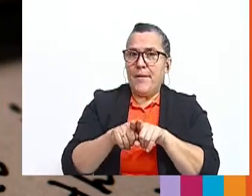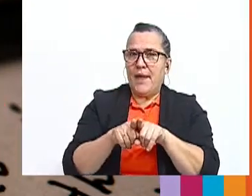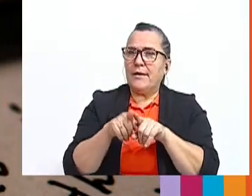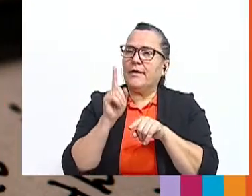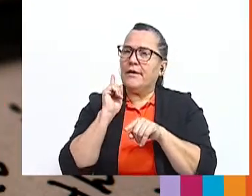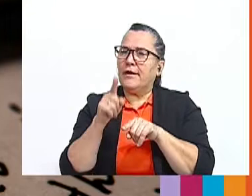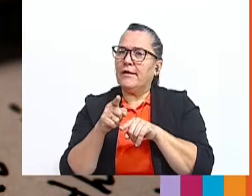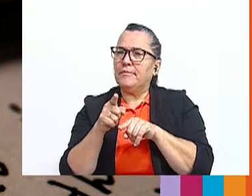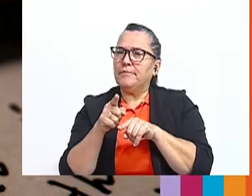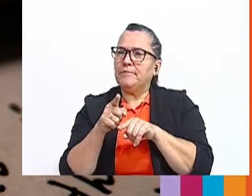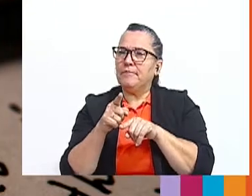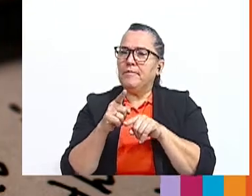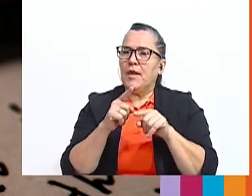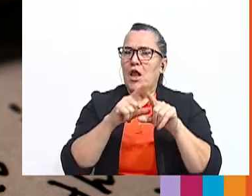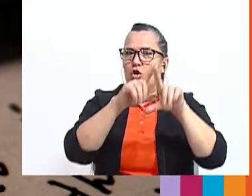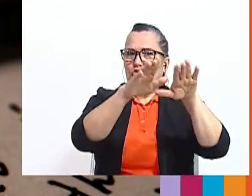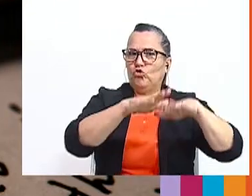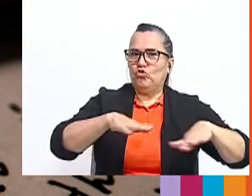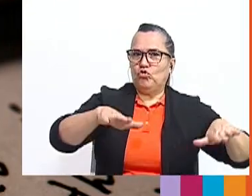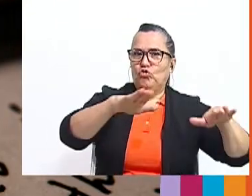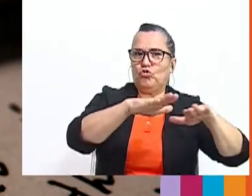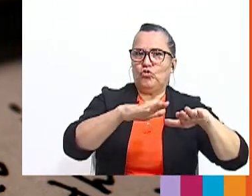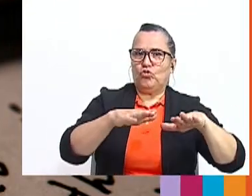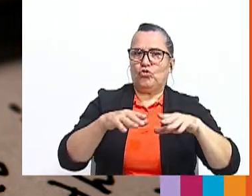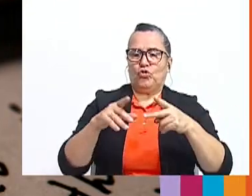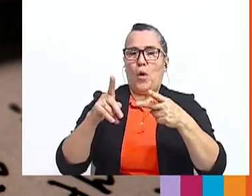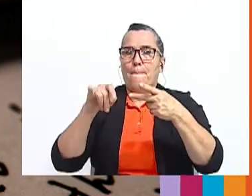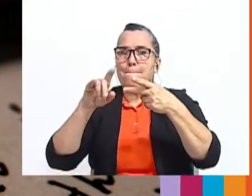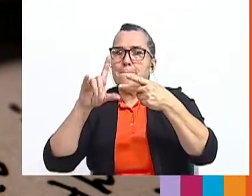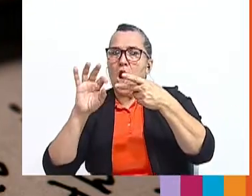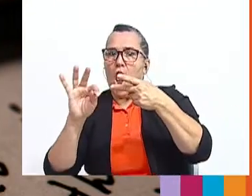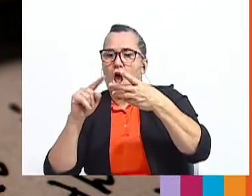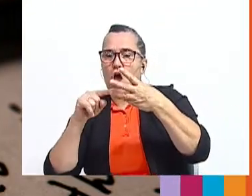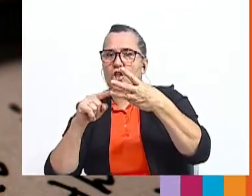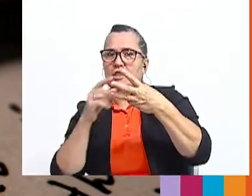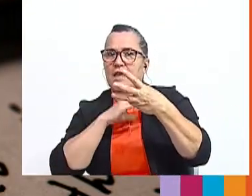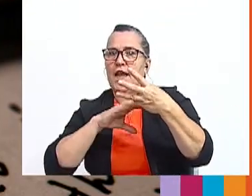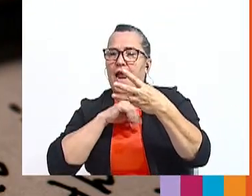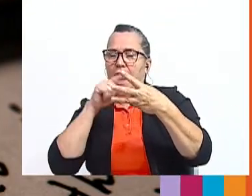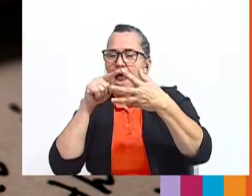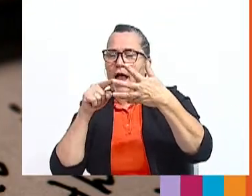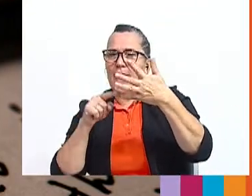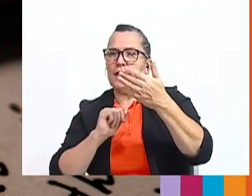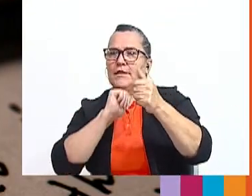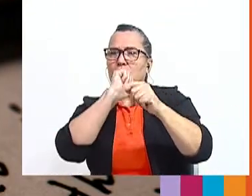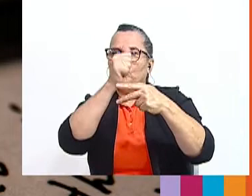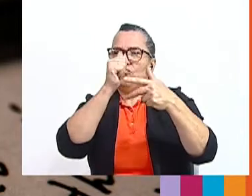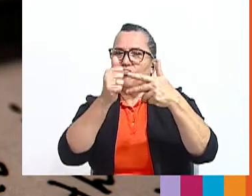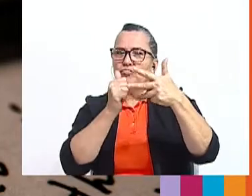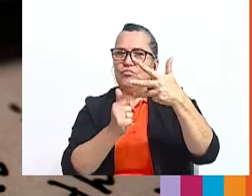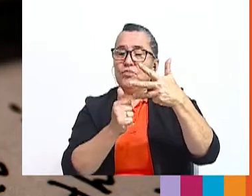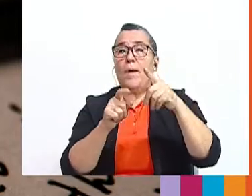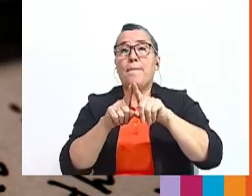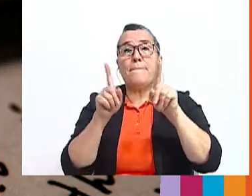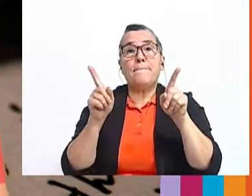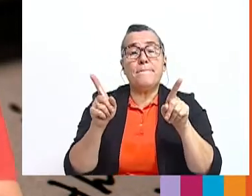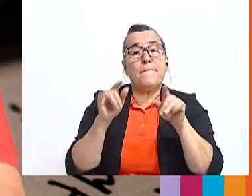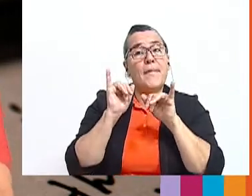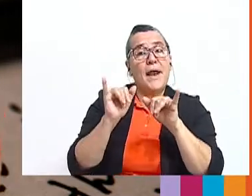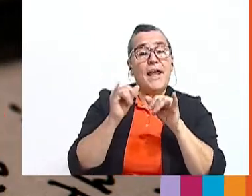the setting, the plot, and also the characters. But for writing, well, this